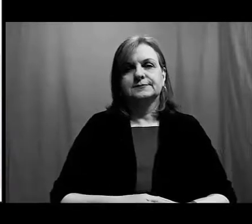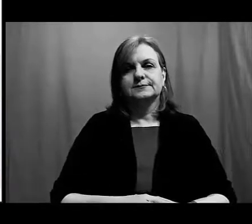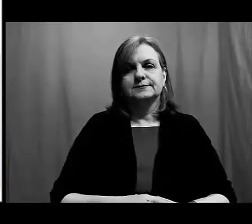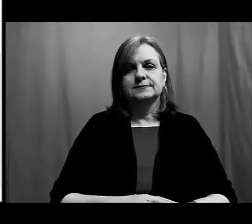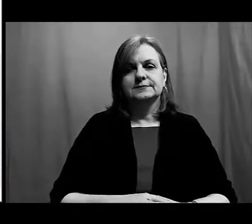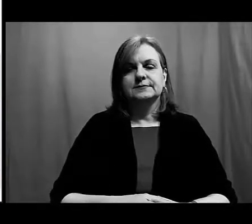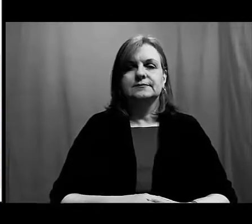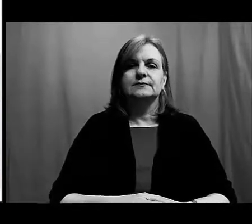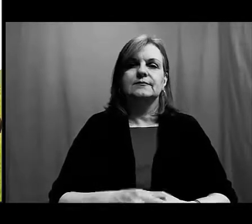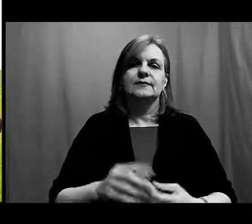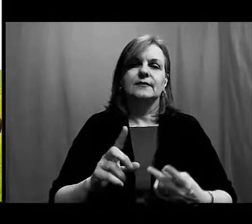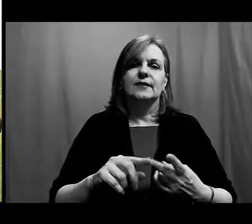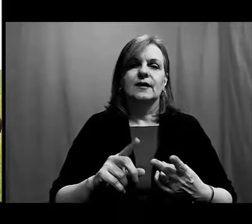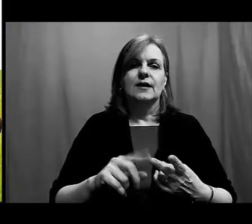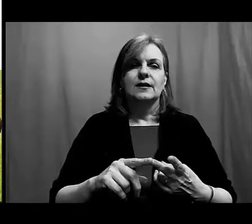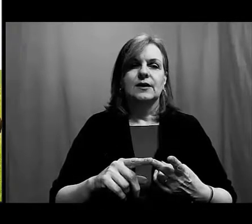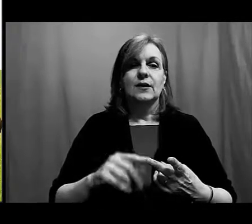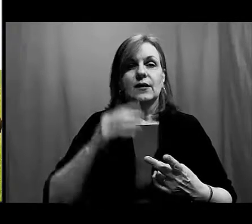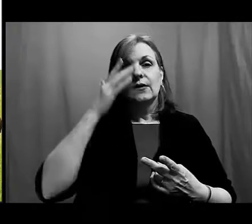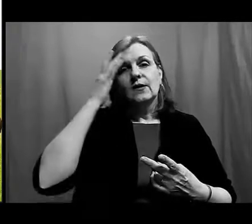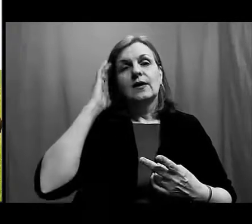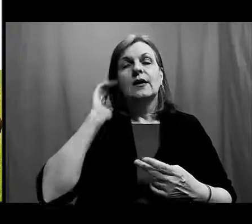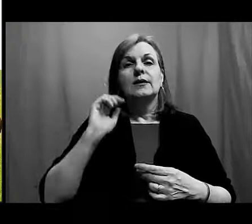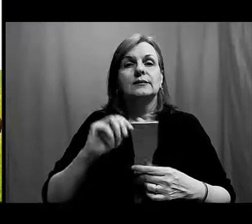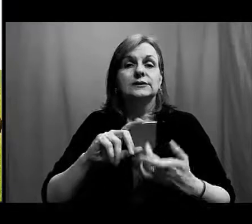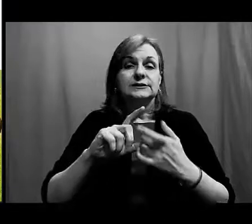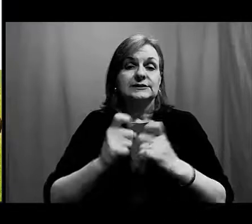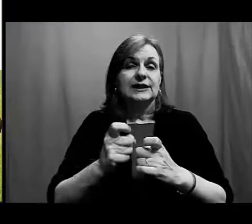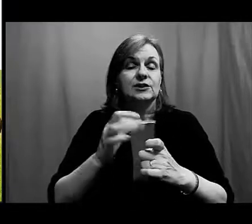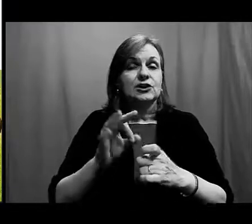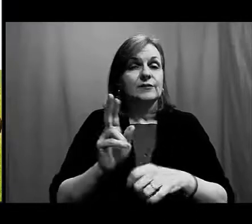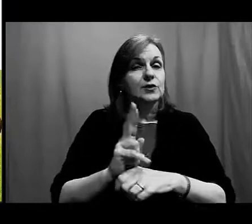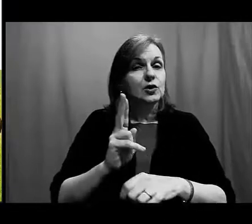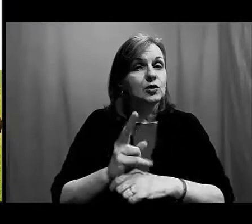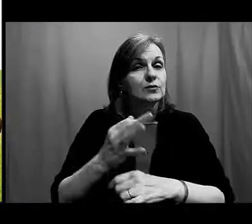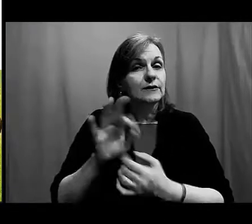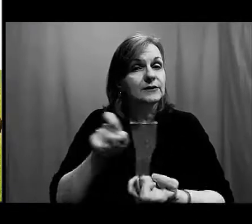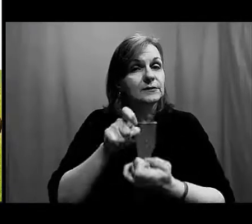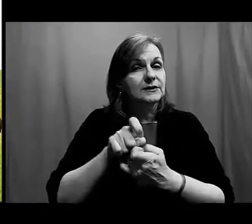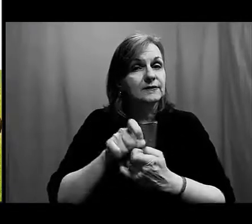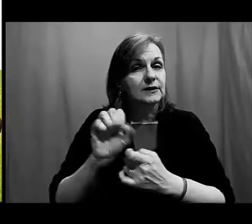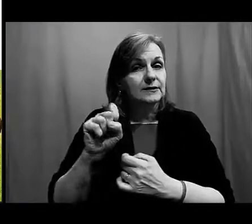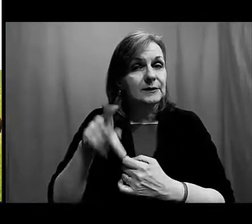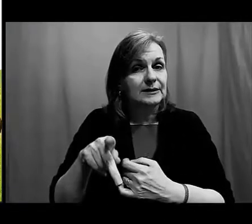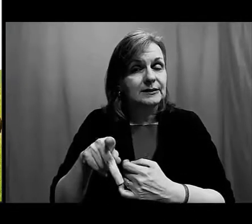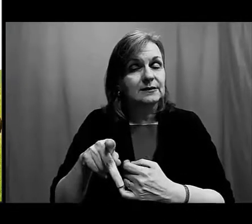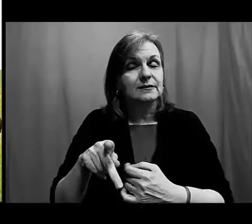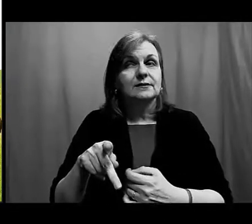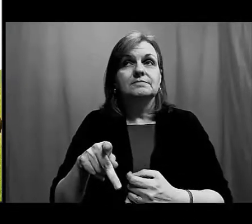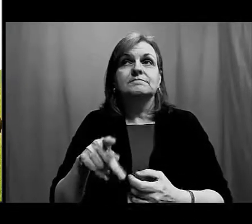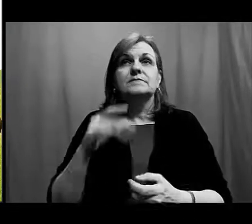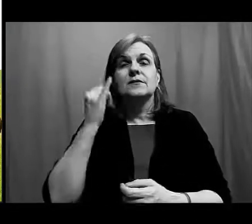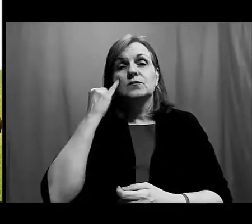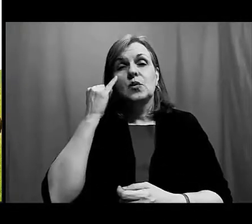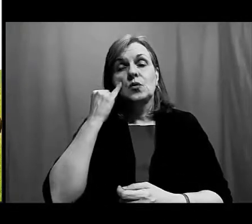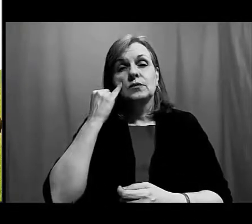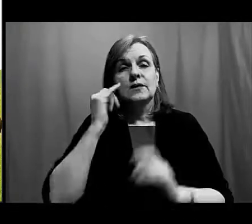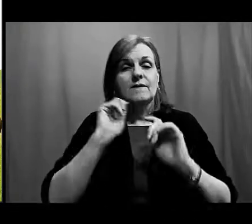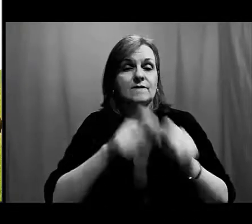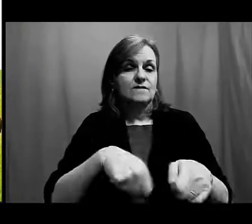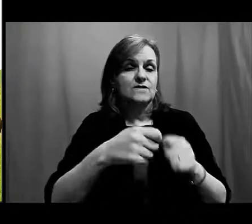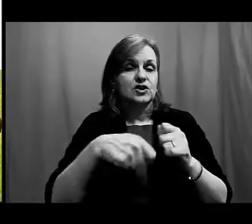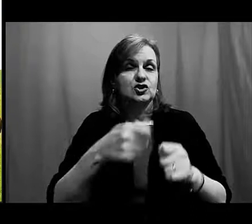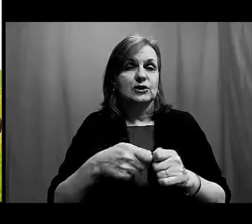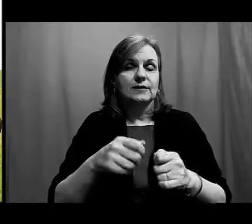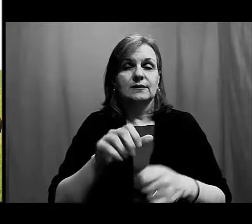areas. We also look at changes in use of particular species that would threaten biodiversity. So when